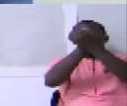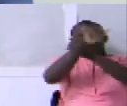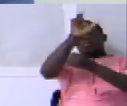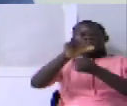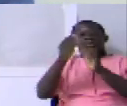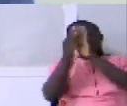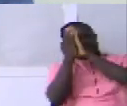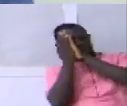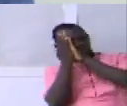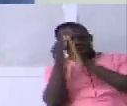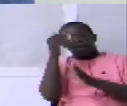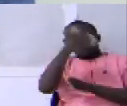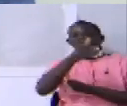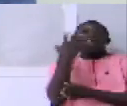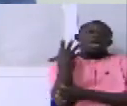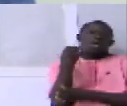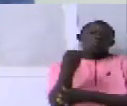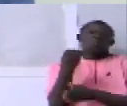That's